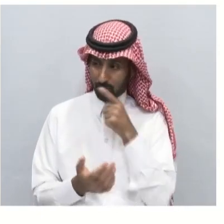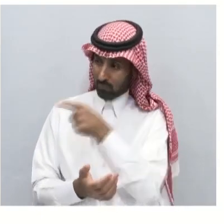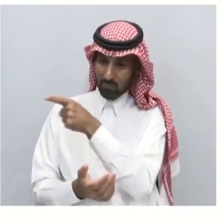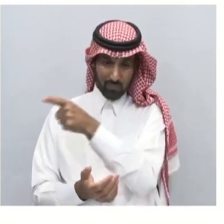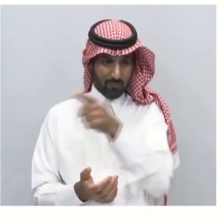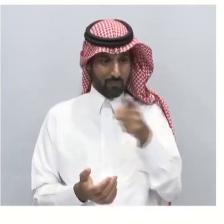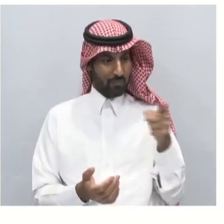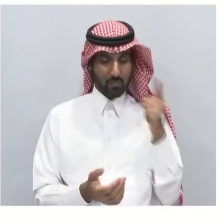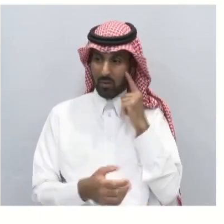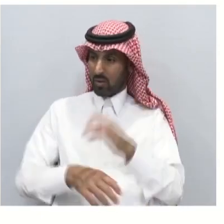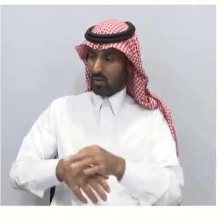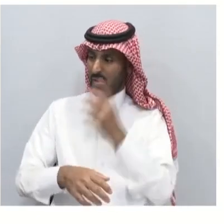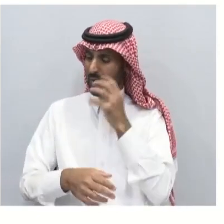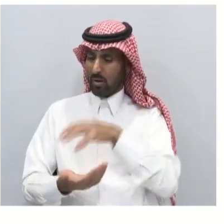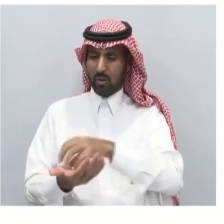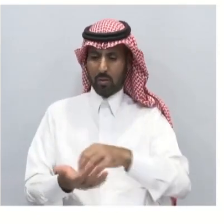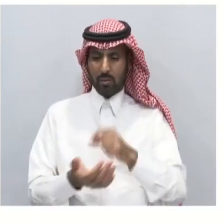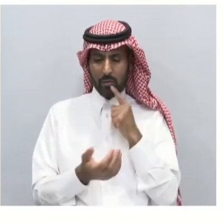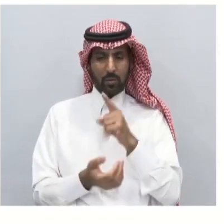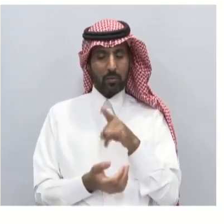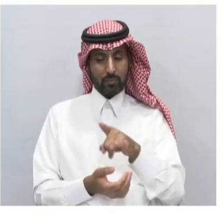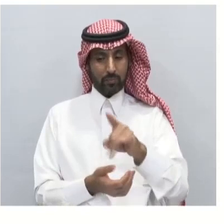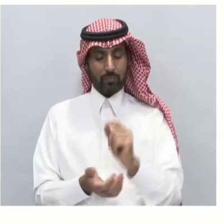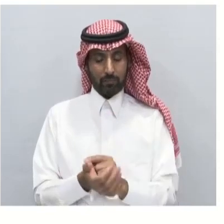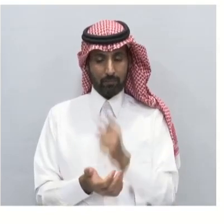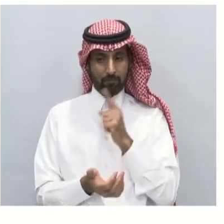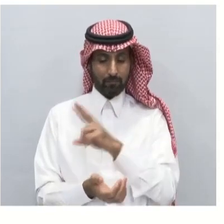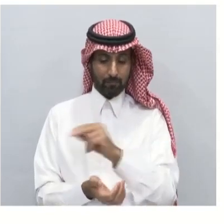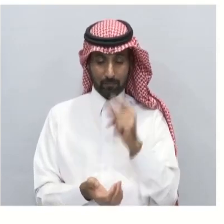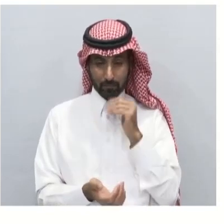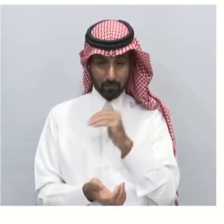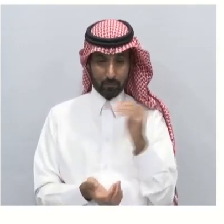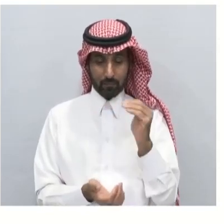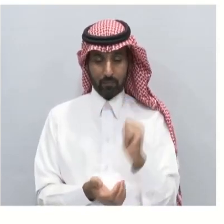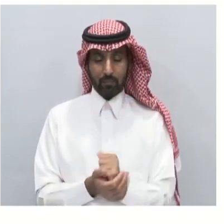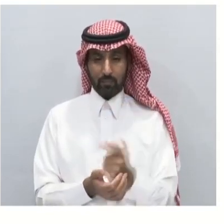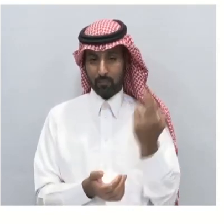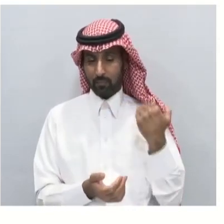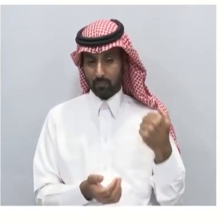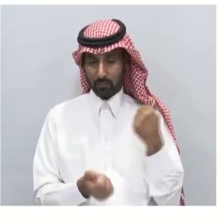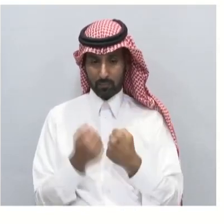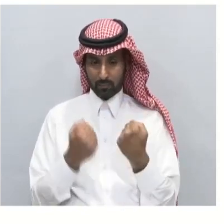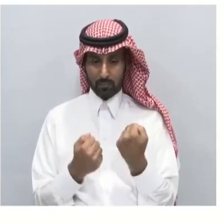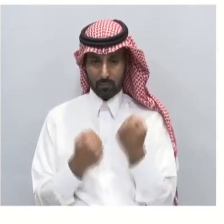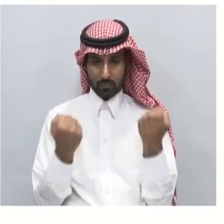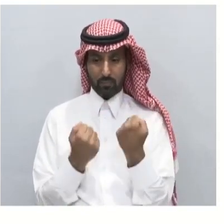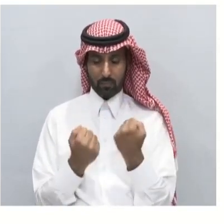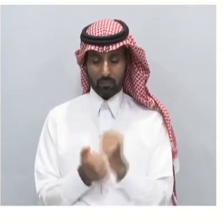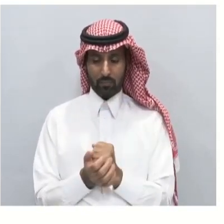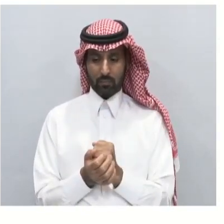at people in any country. We used the same sentences from the previous exercise, but